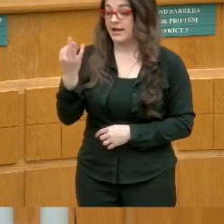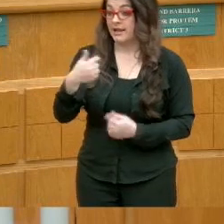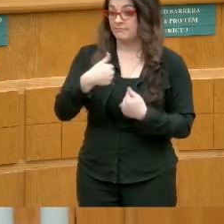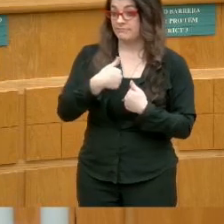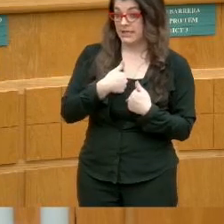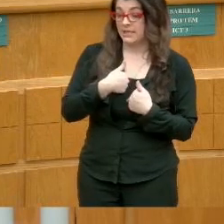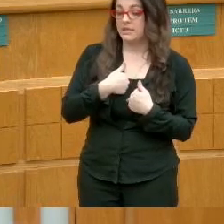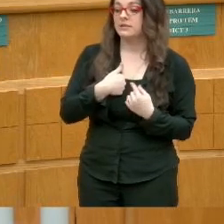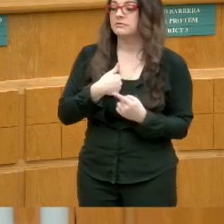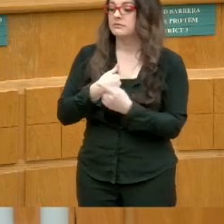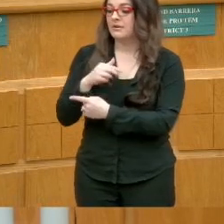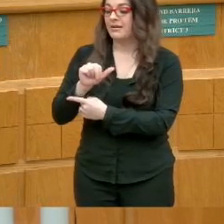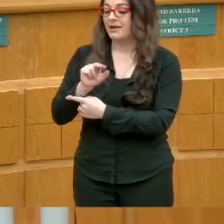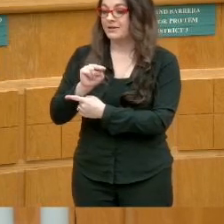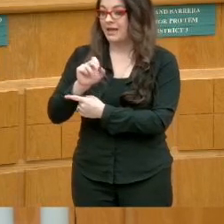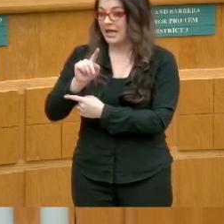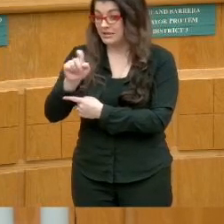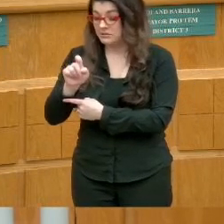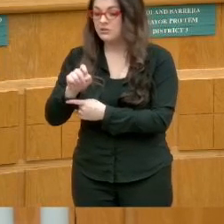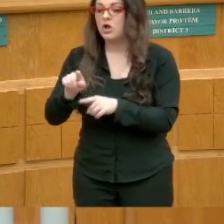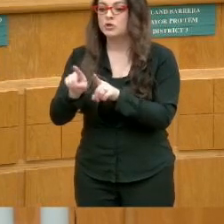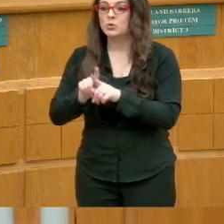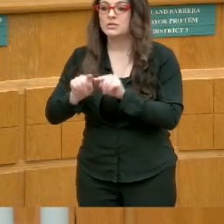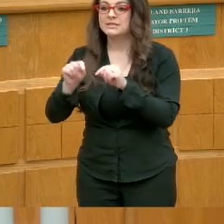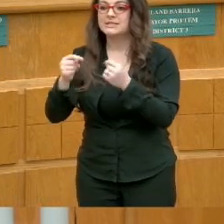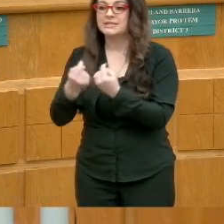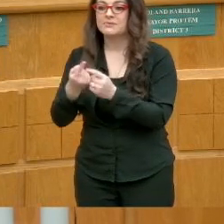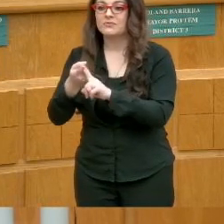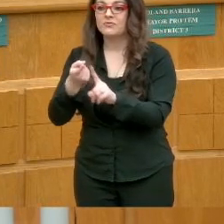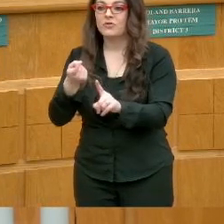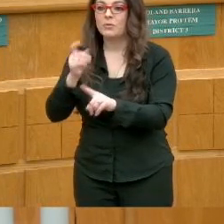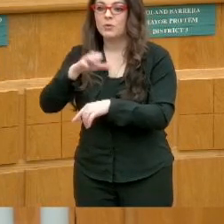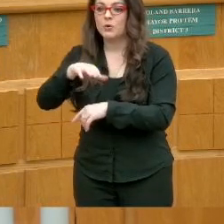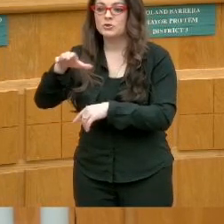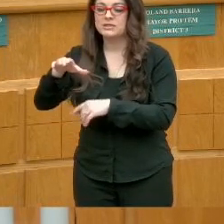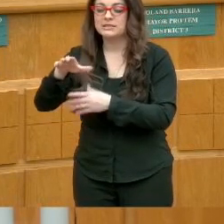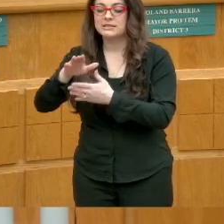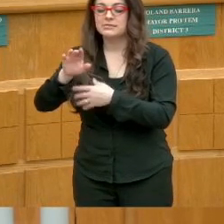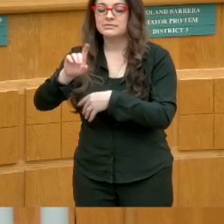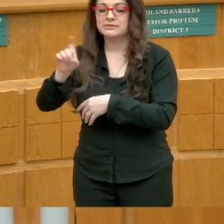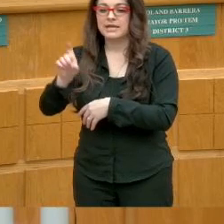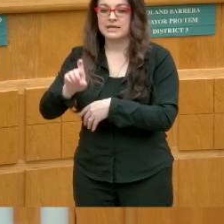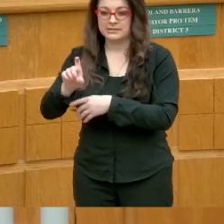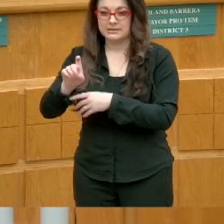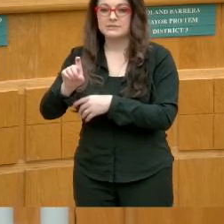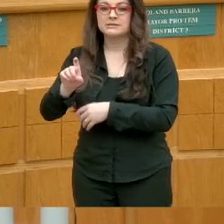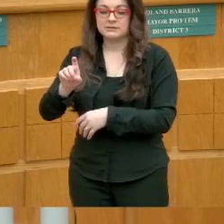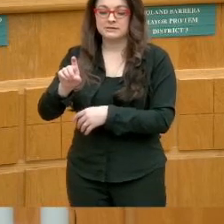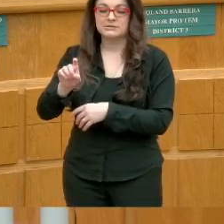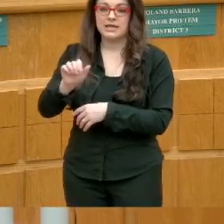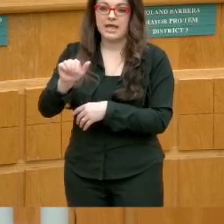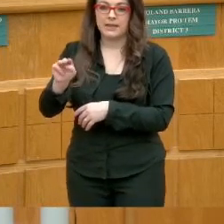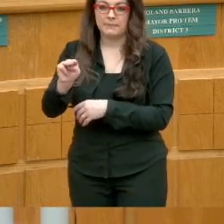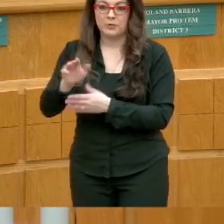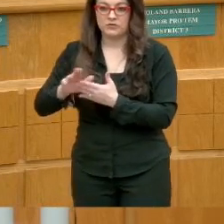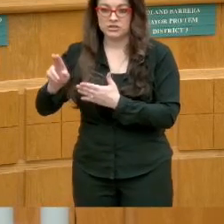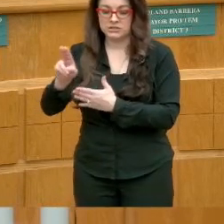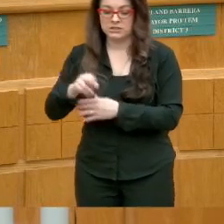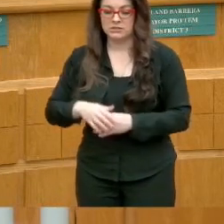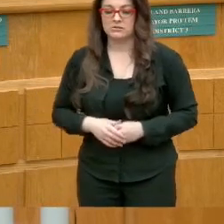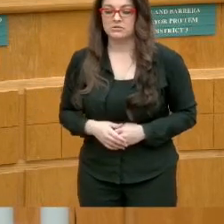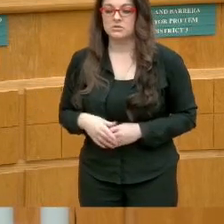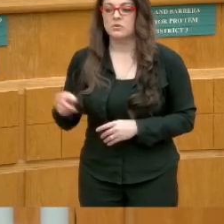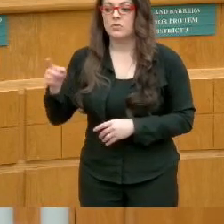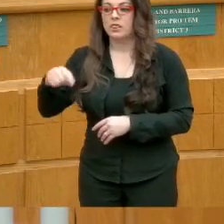A&M University of Corpus Christi. Tomorrow will be their fourth presentation to the community. And what they're doing for us is modeling